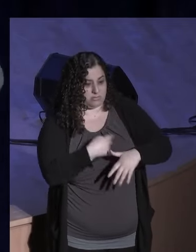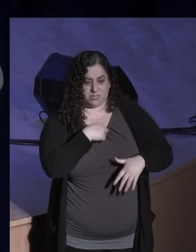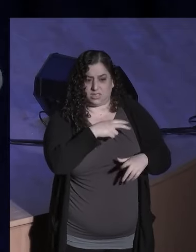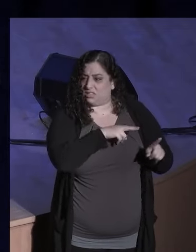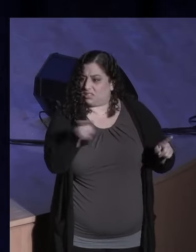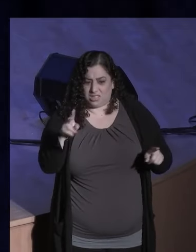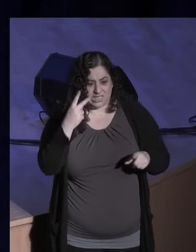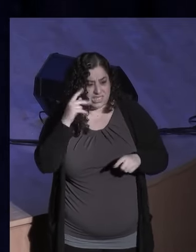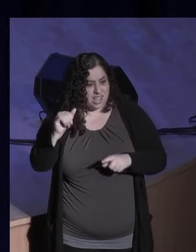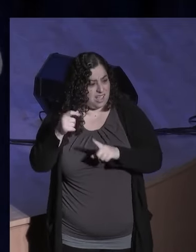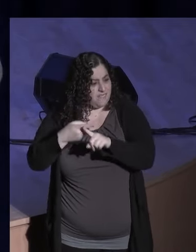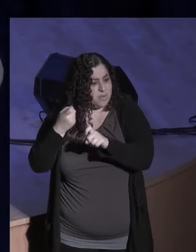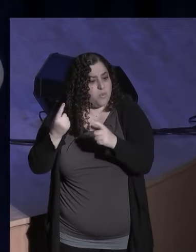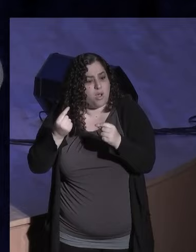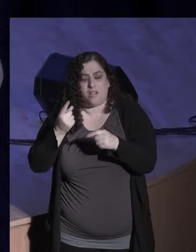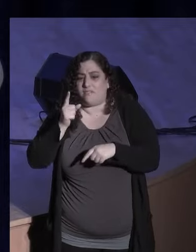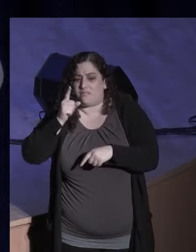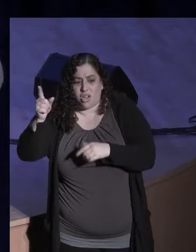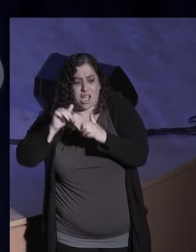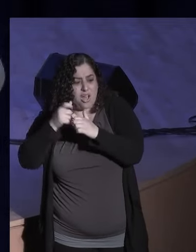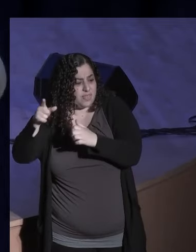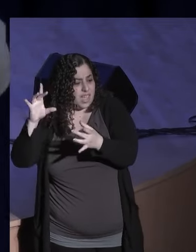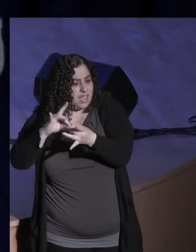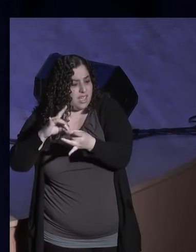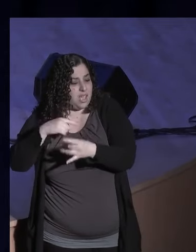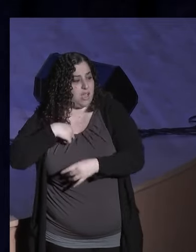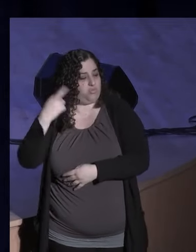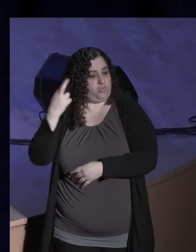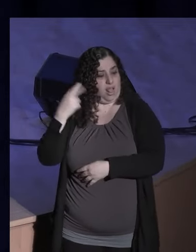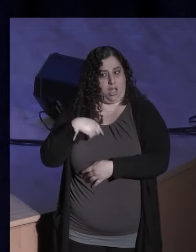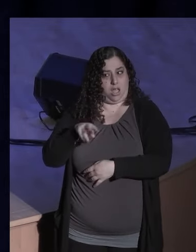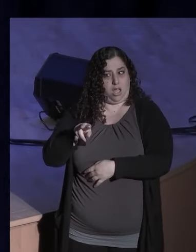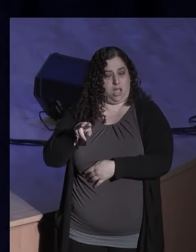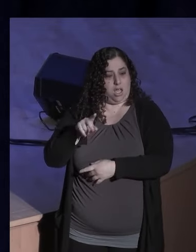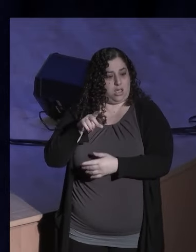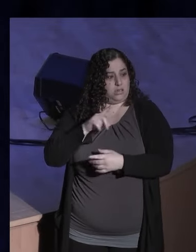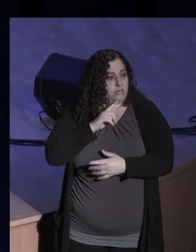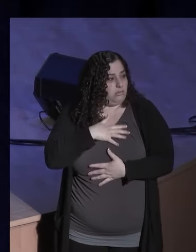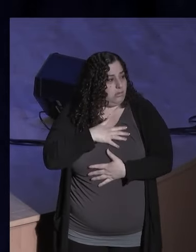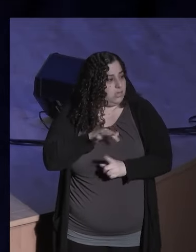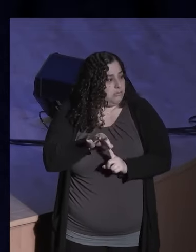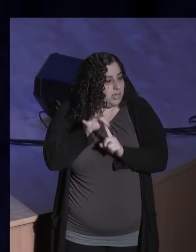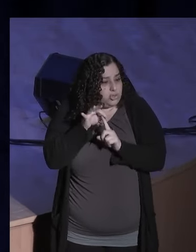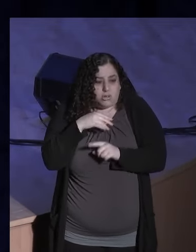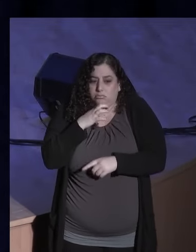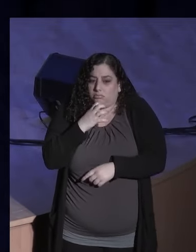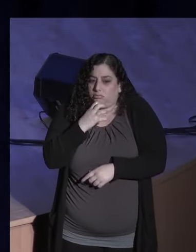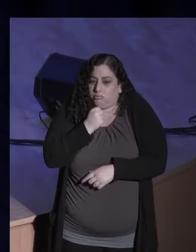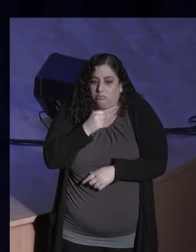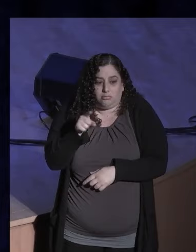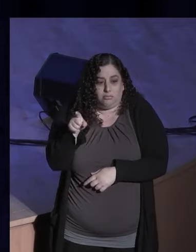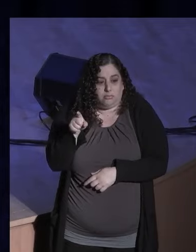Folklife Festival is something very, very special. And for me, it's special because when I was building the African American